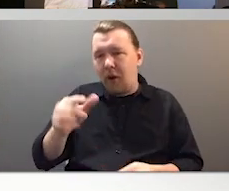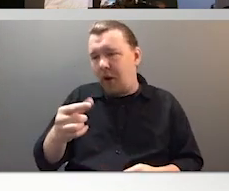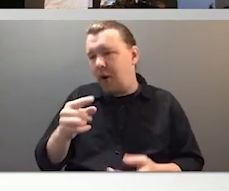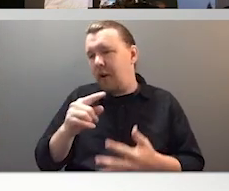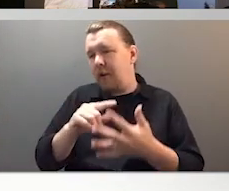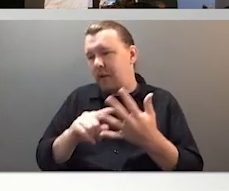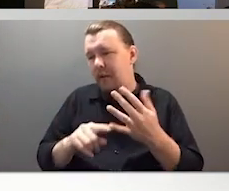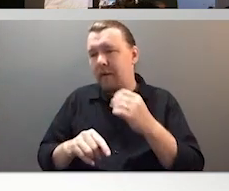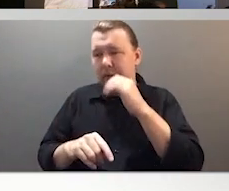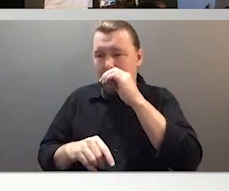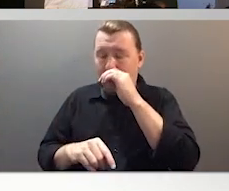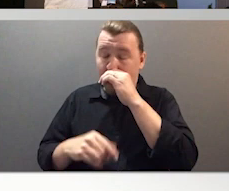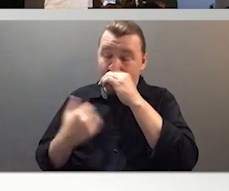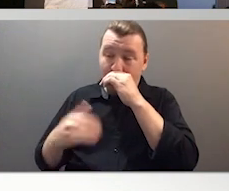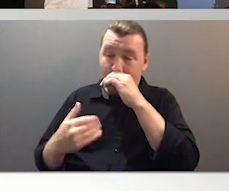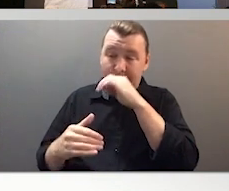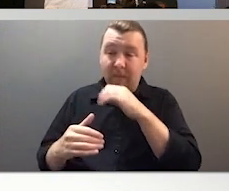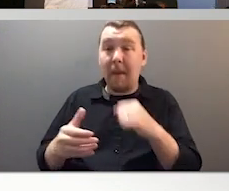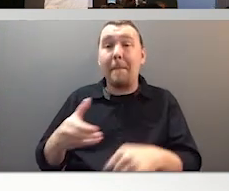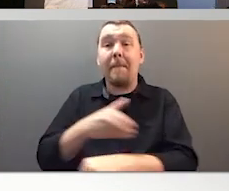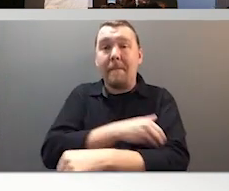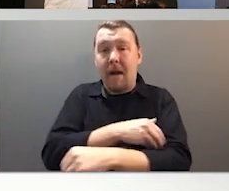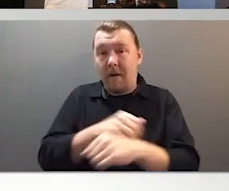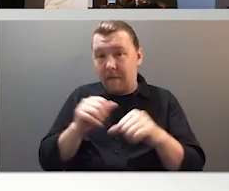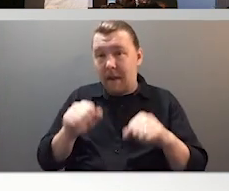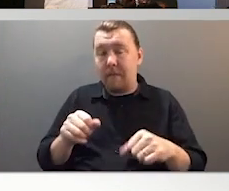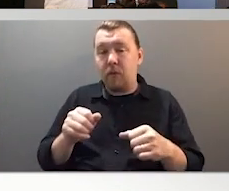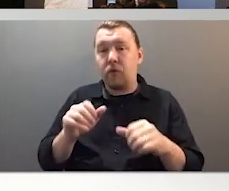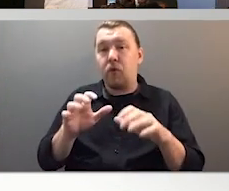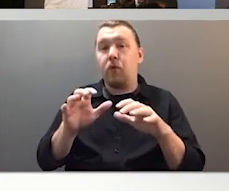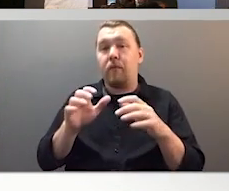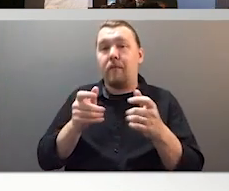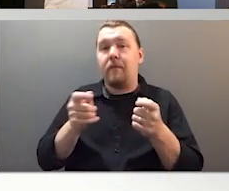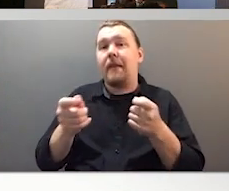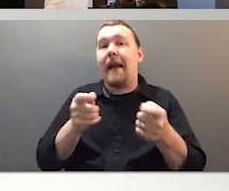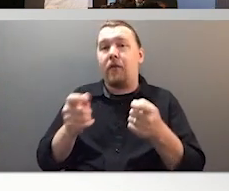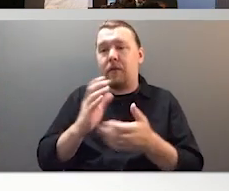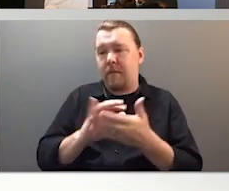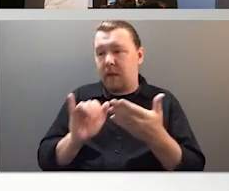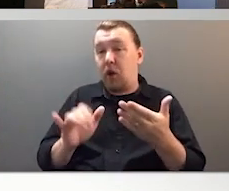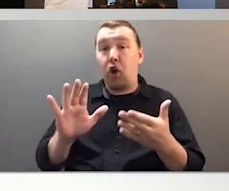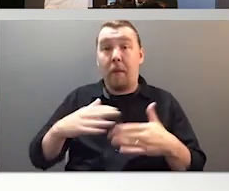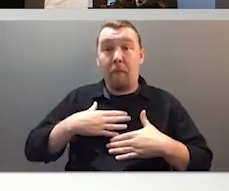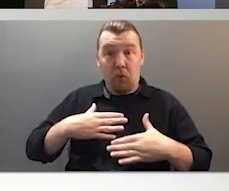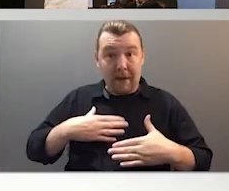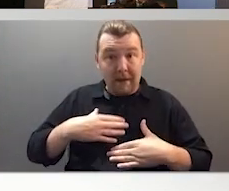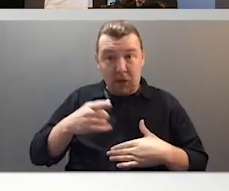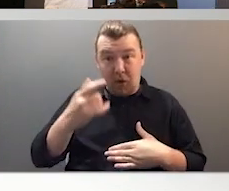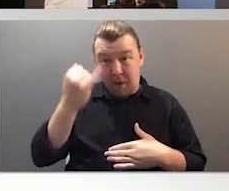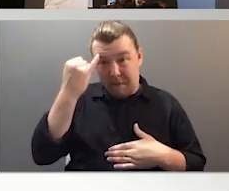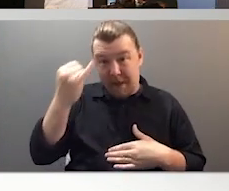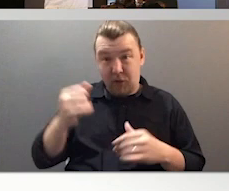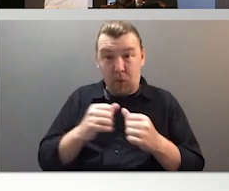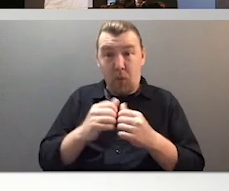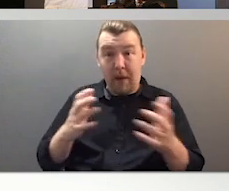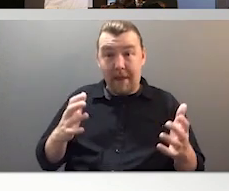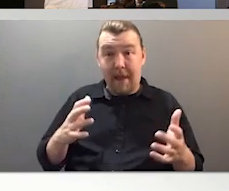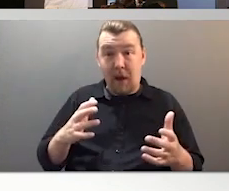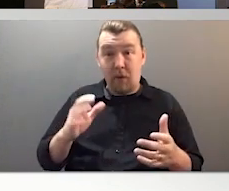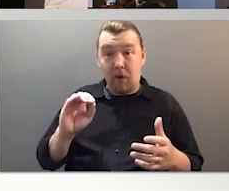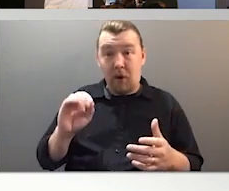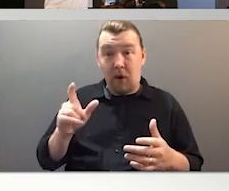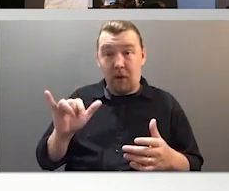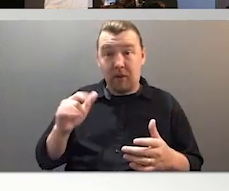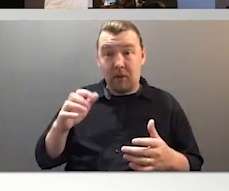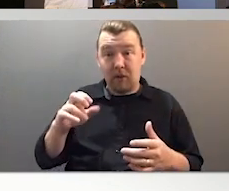of being able to tackle some of that stuff, her breathing was, as you can imagine, after going 10 minutes without oxygen, was not great.